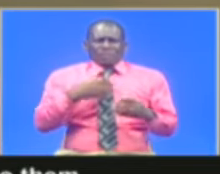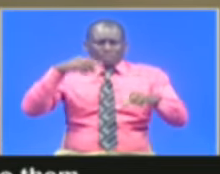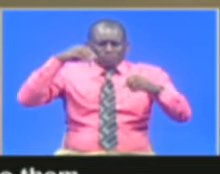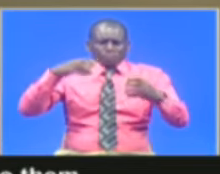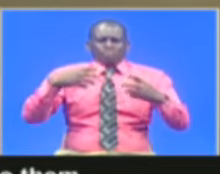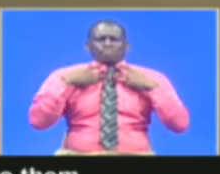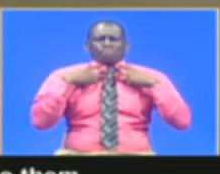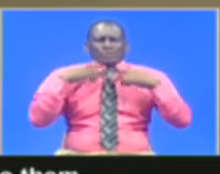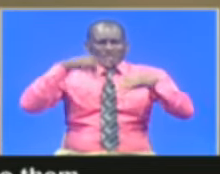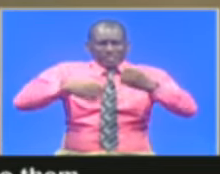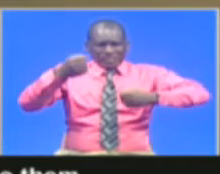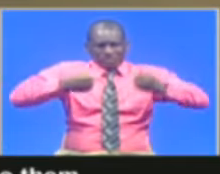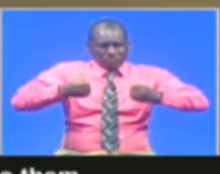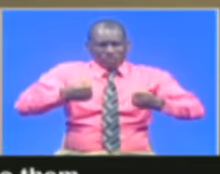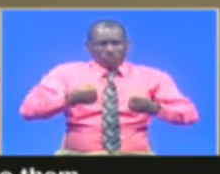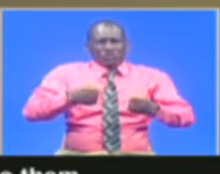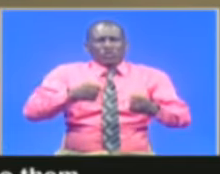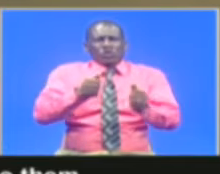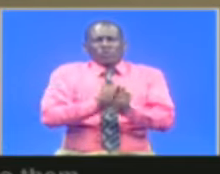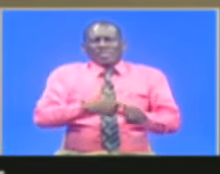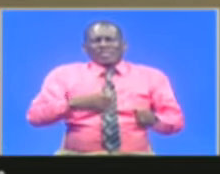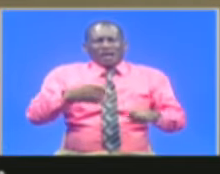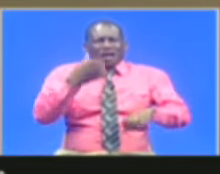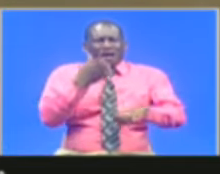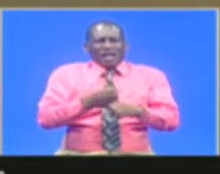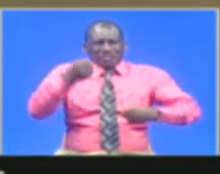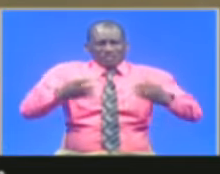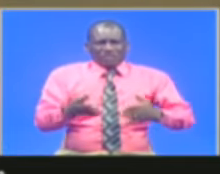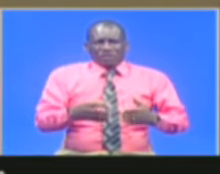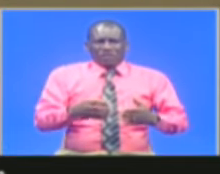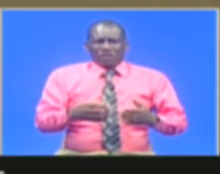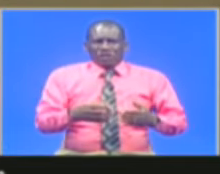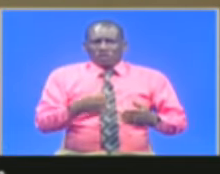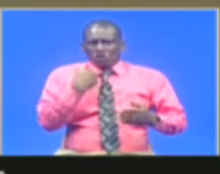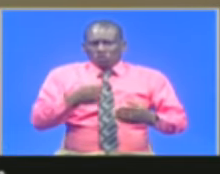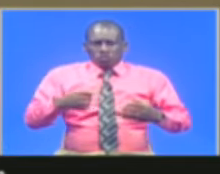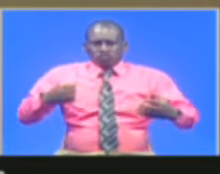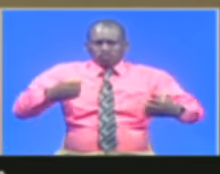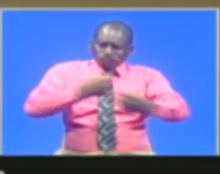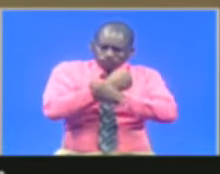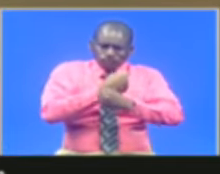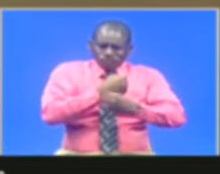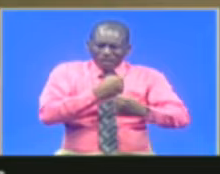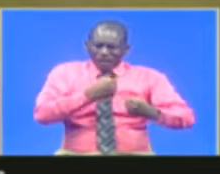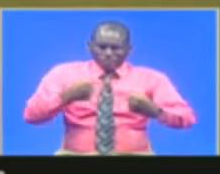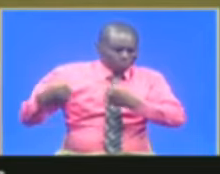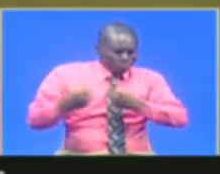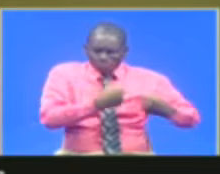a taxi with a defiant driver with a seemingly short fuse and caught up in a push and